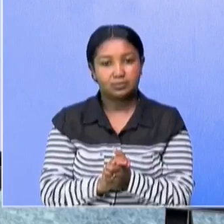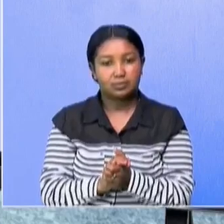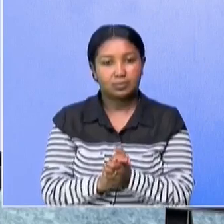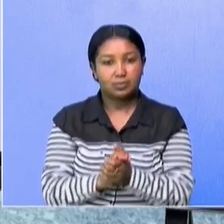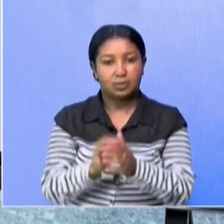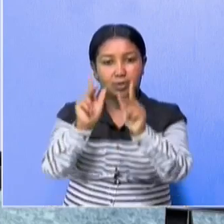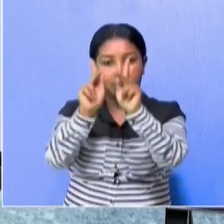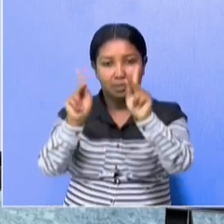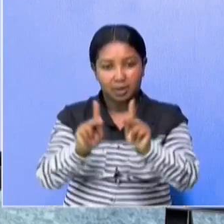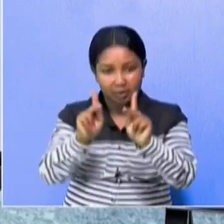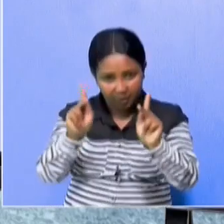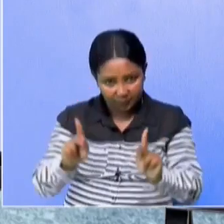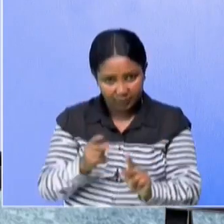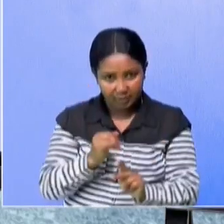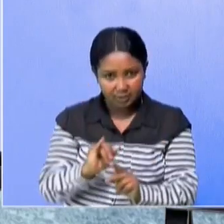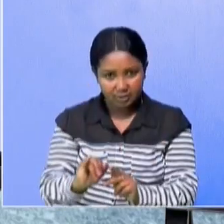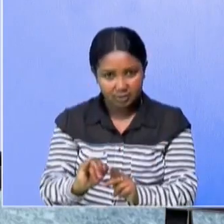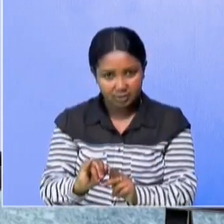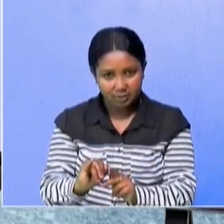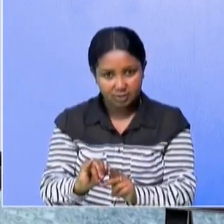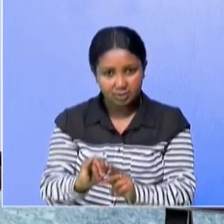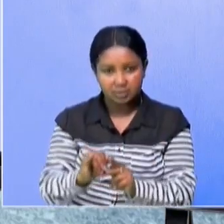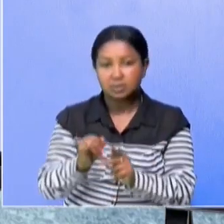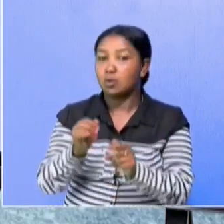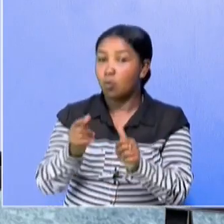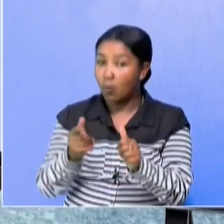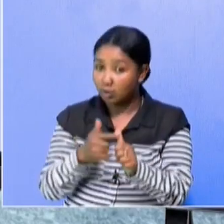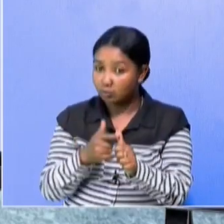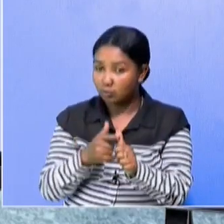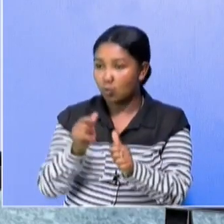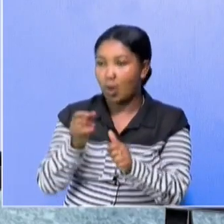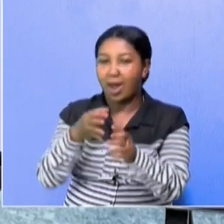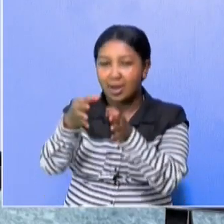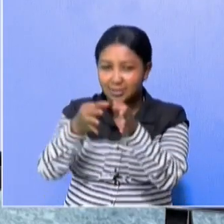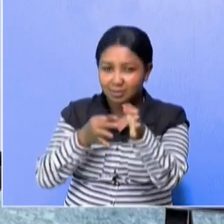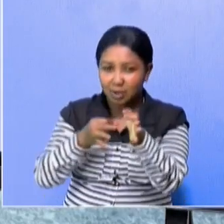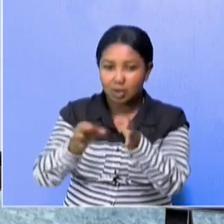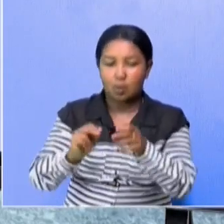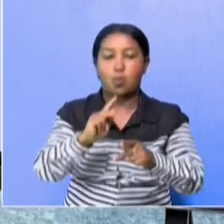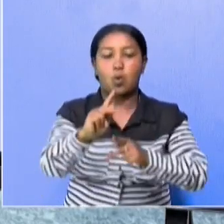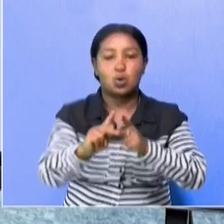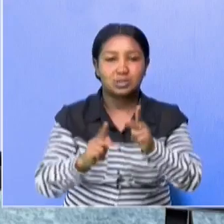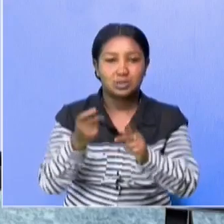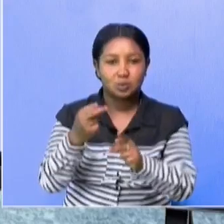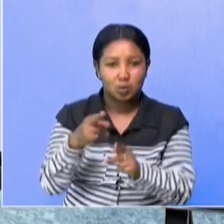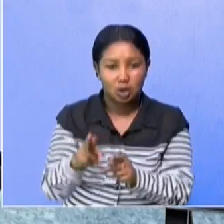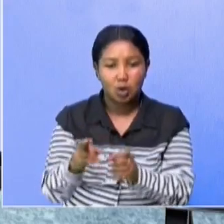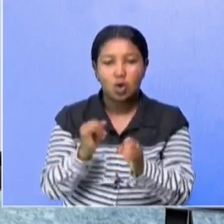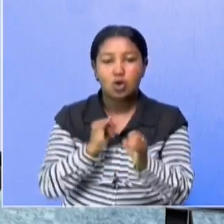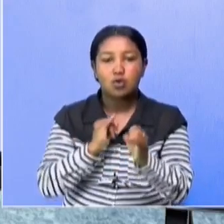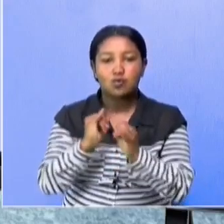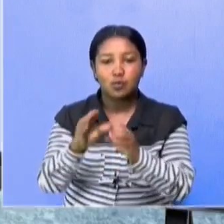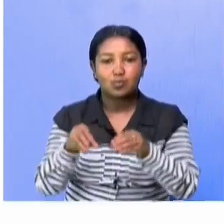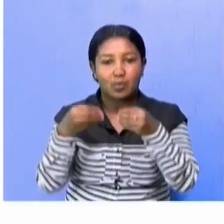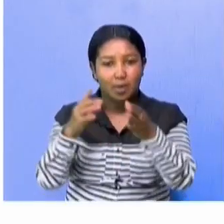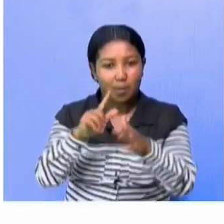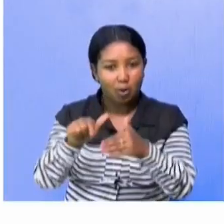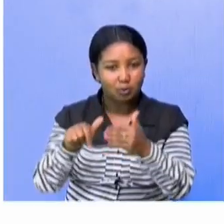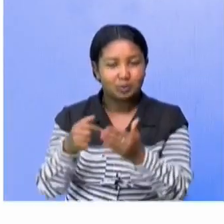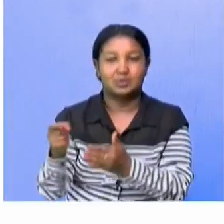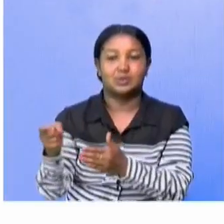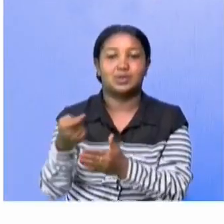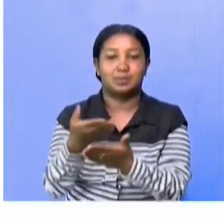is a kind of paragraph which explaining or processing or informing about